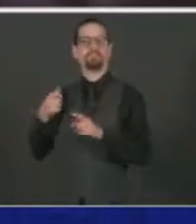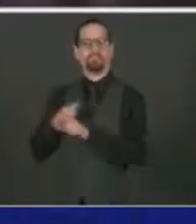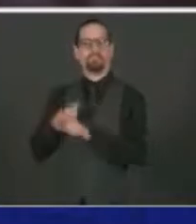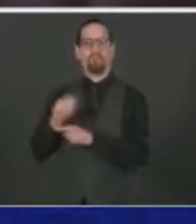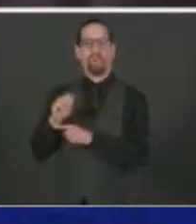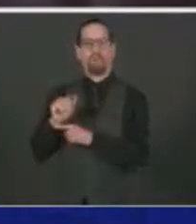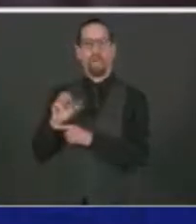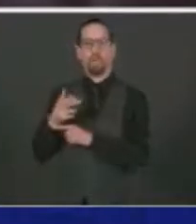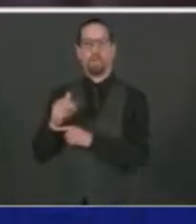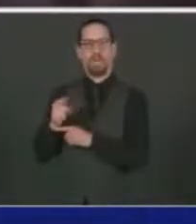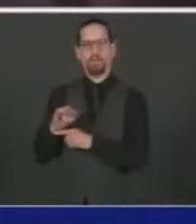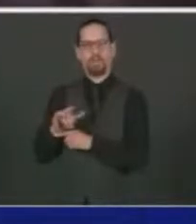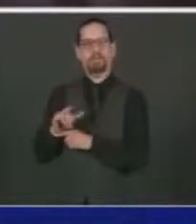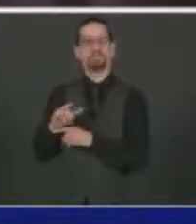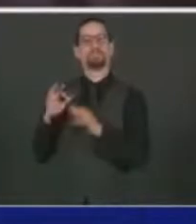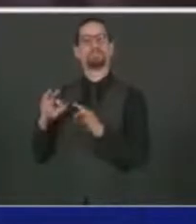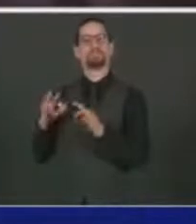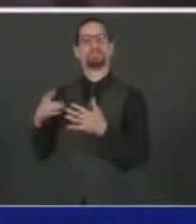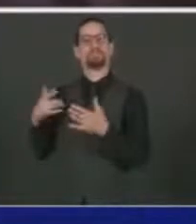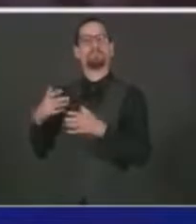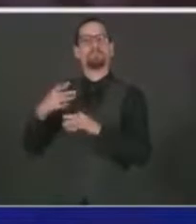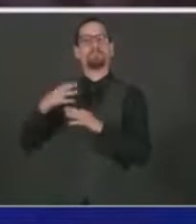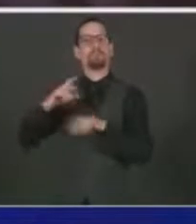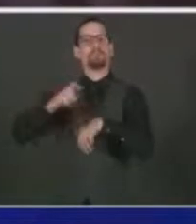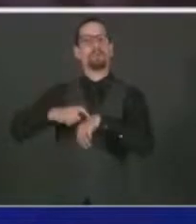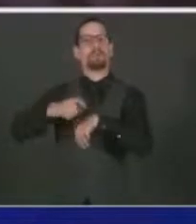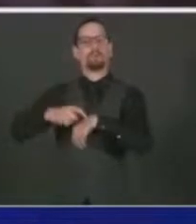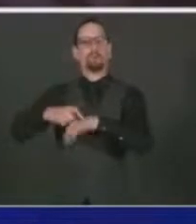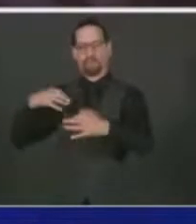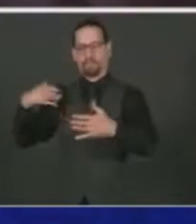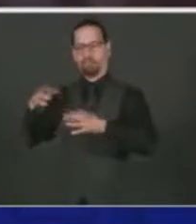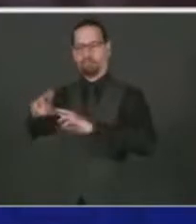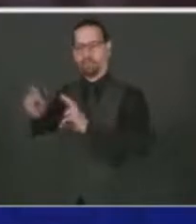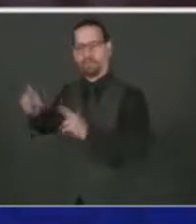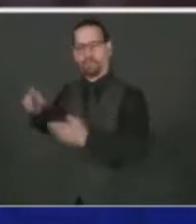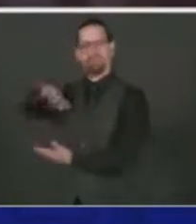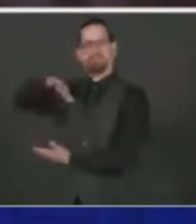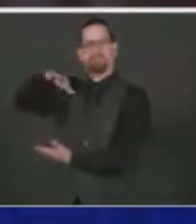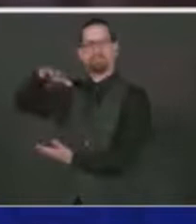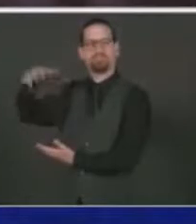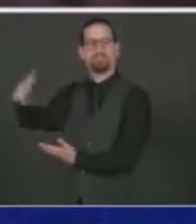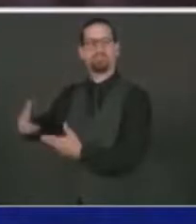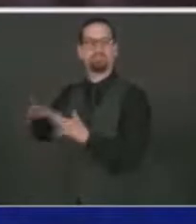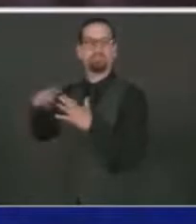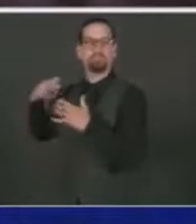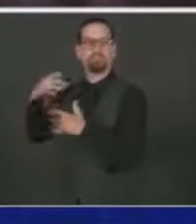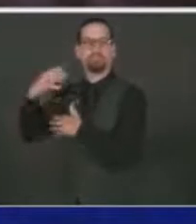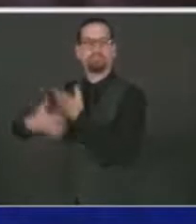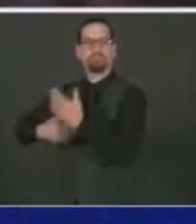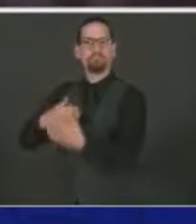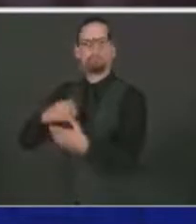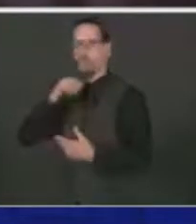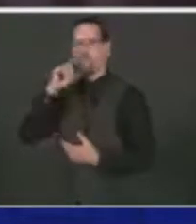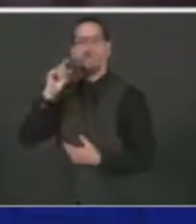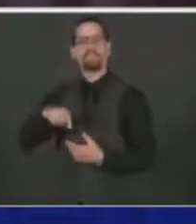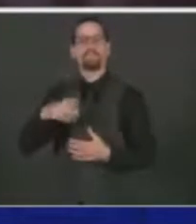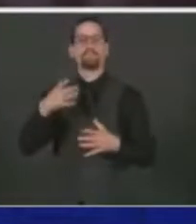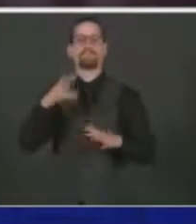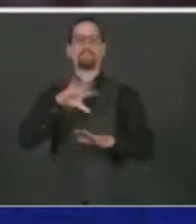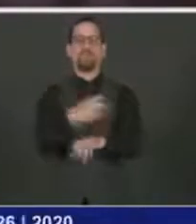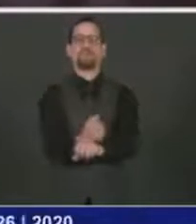had other arrows in our quiver other than a lockdown of our economy.